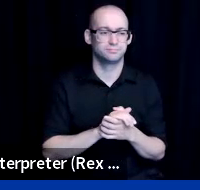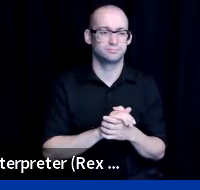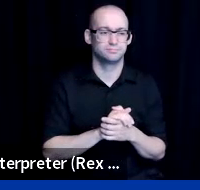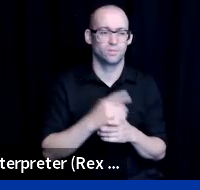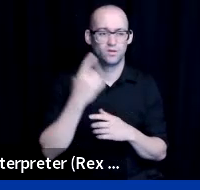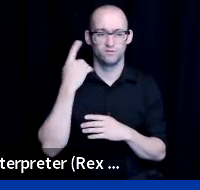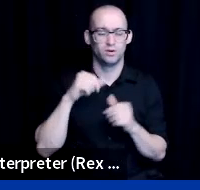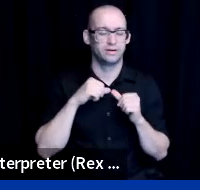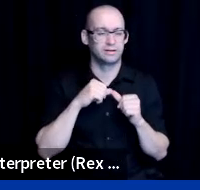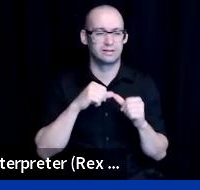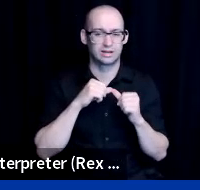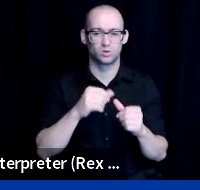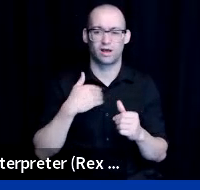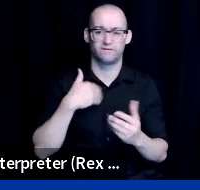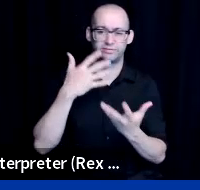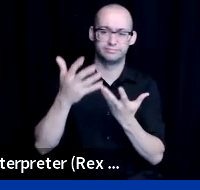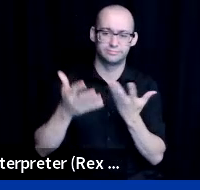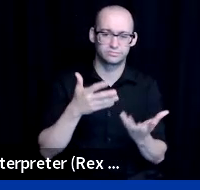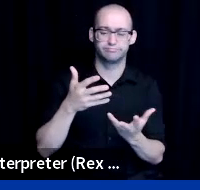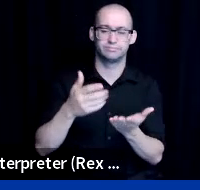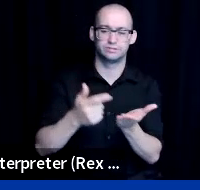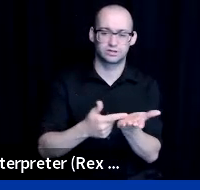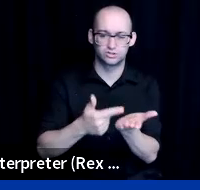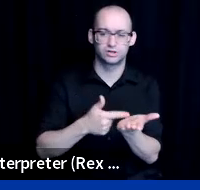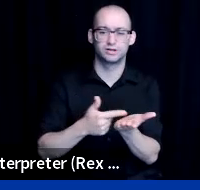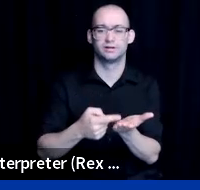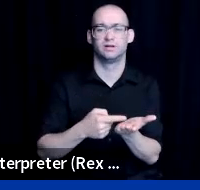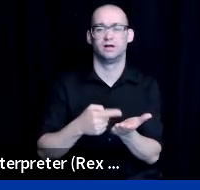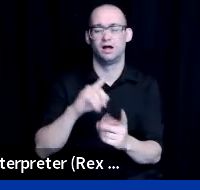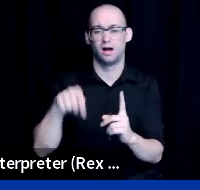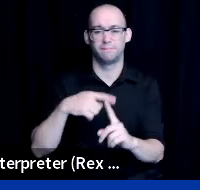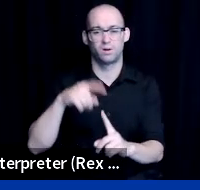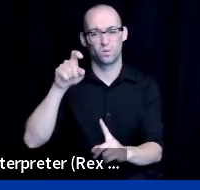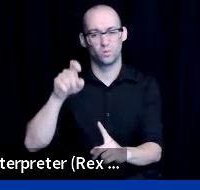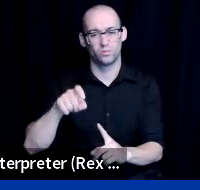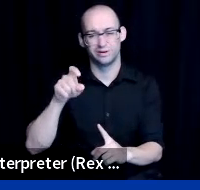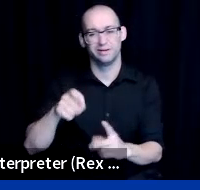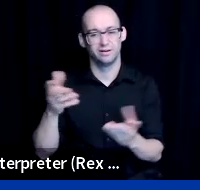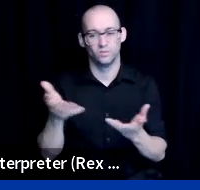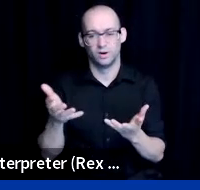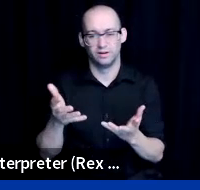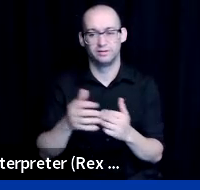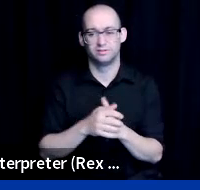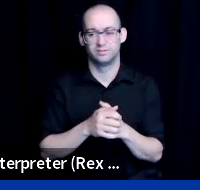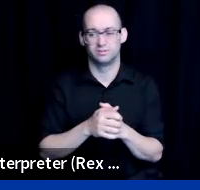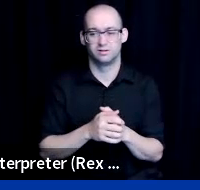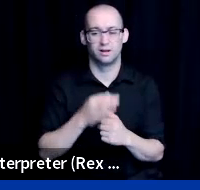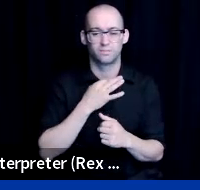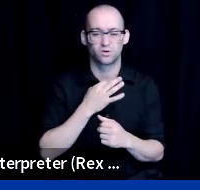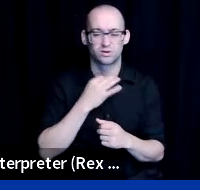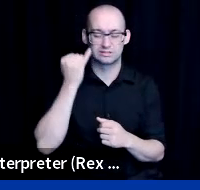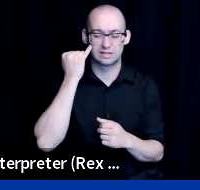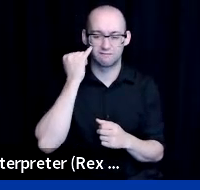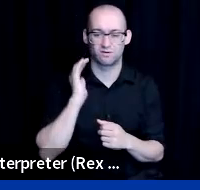have continuing dialogue about what is needed, is I wonder whether we